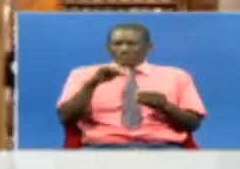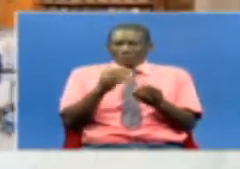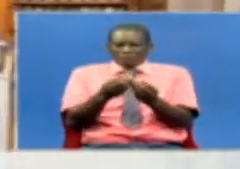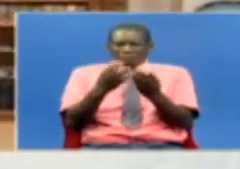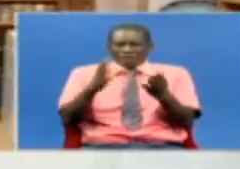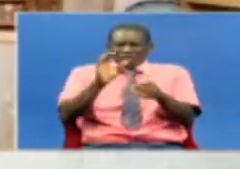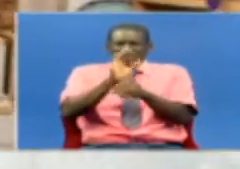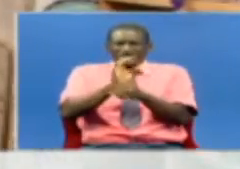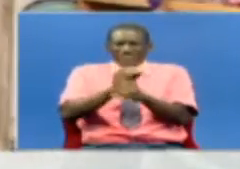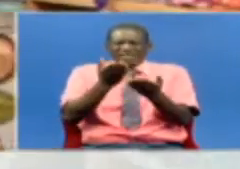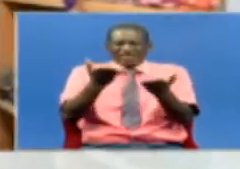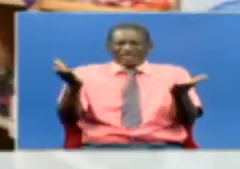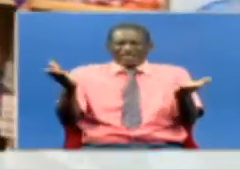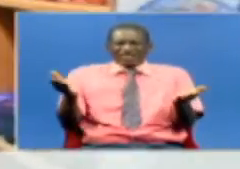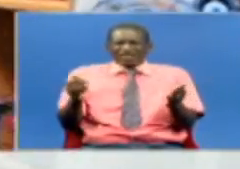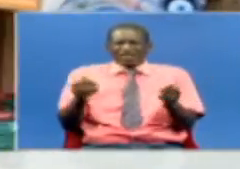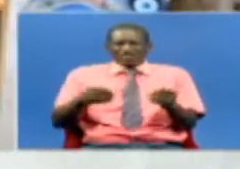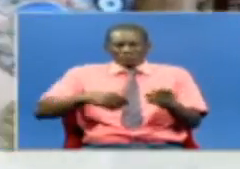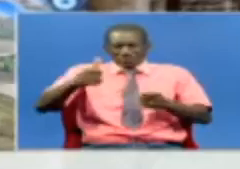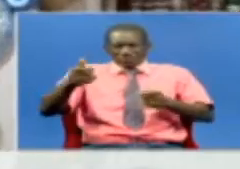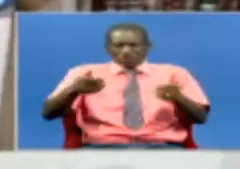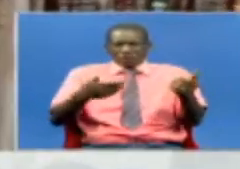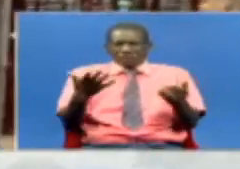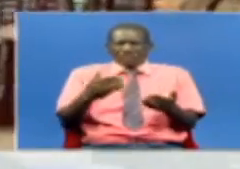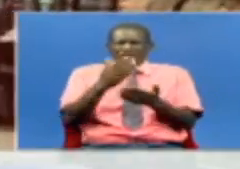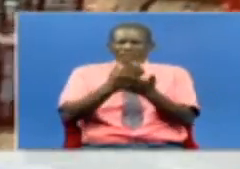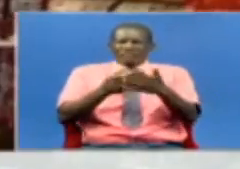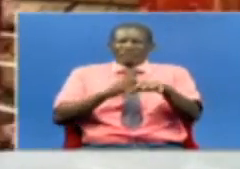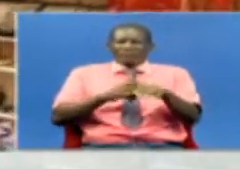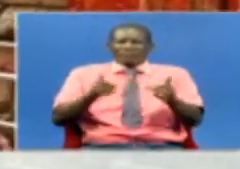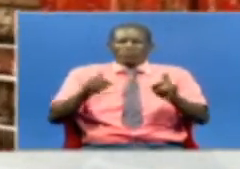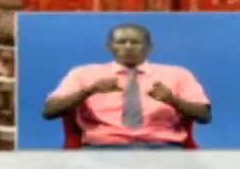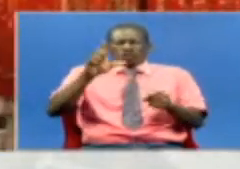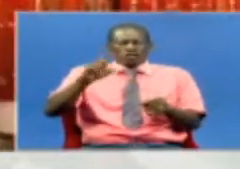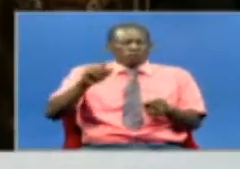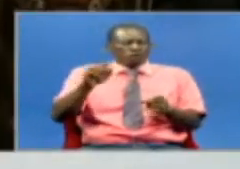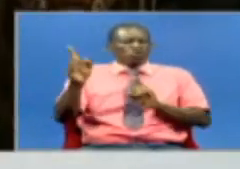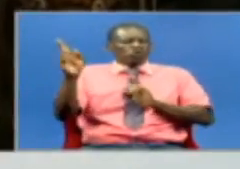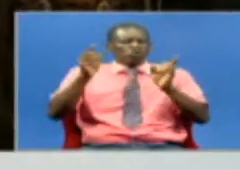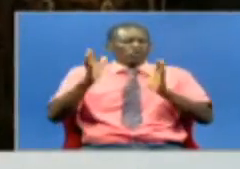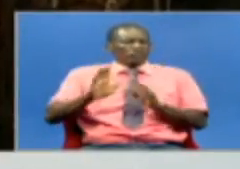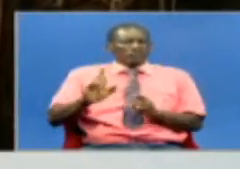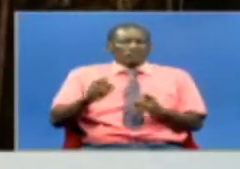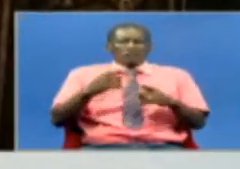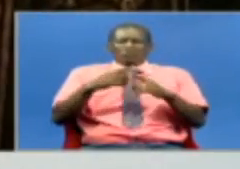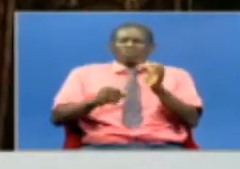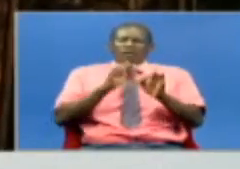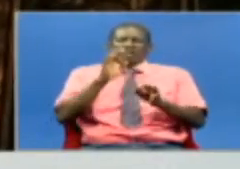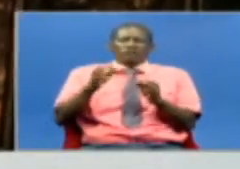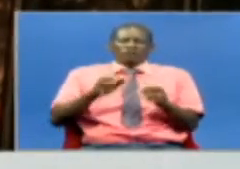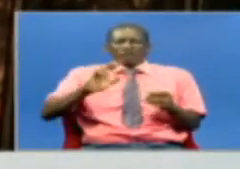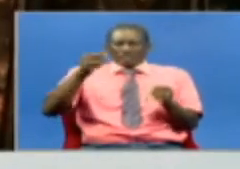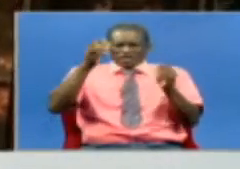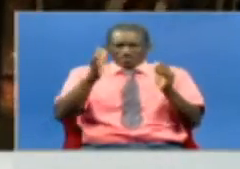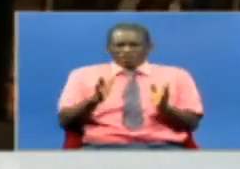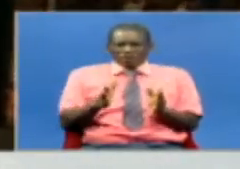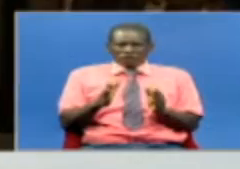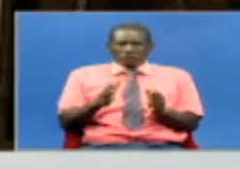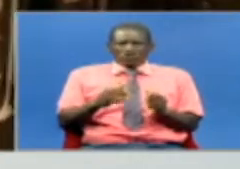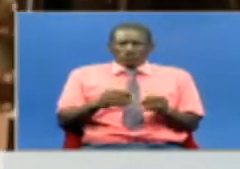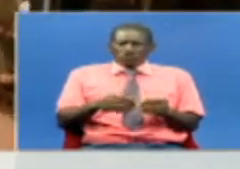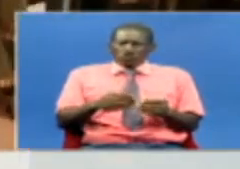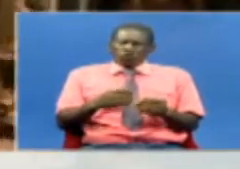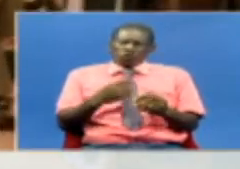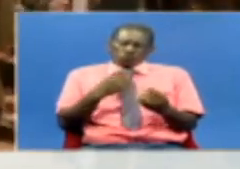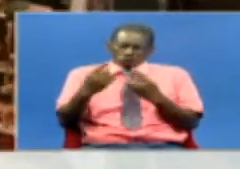church paraphernalia on sale, sometimes not cheap to tourists. But if you are a Kenyan, your bargaining